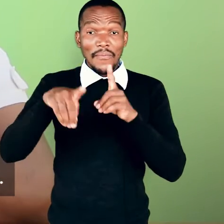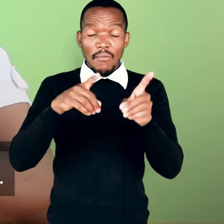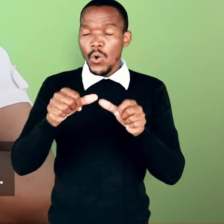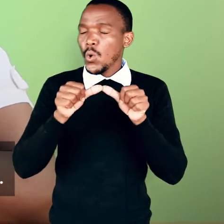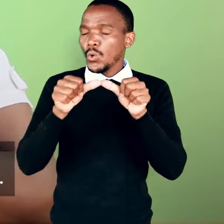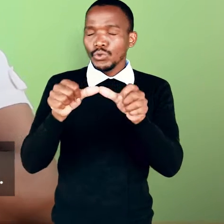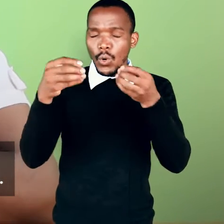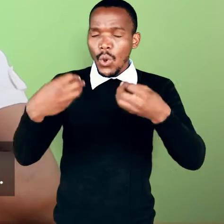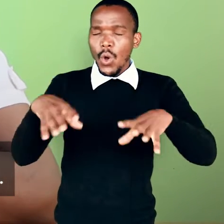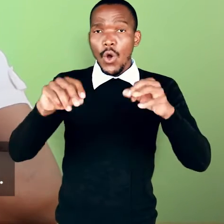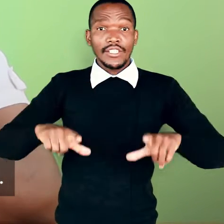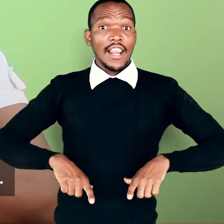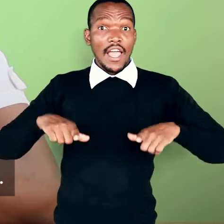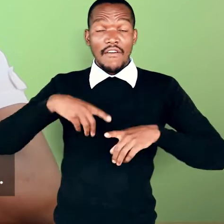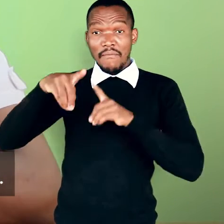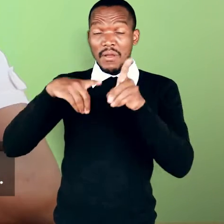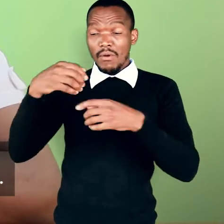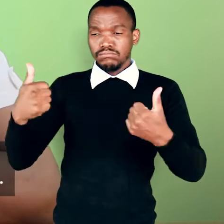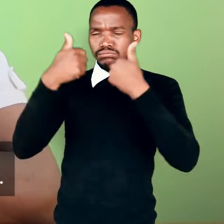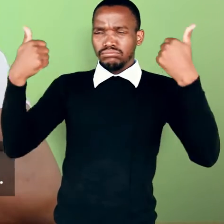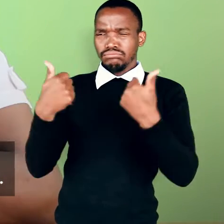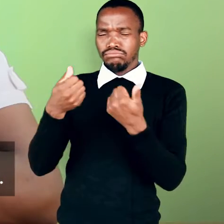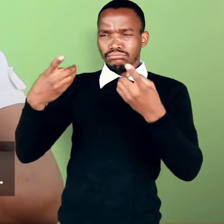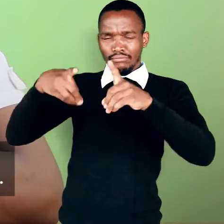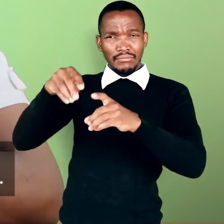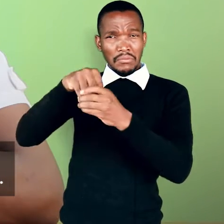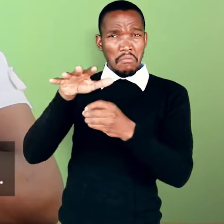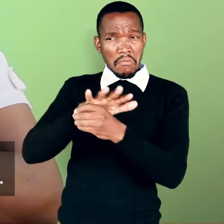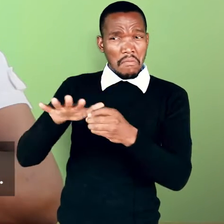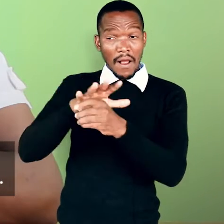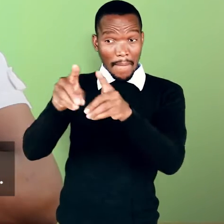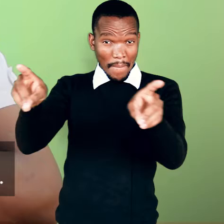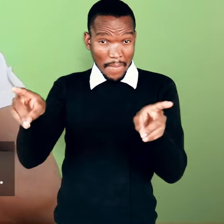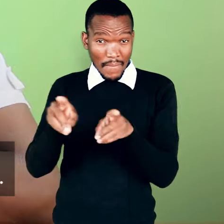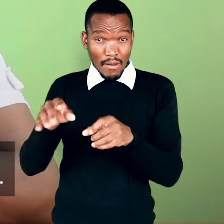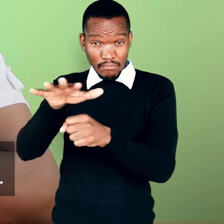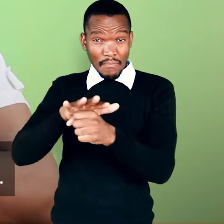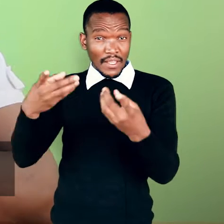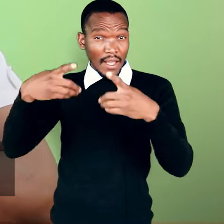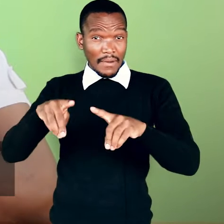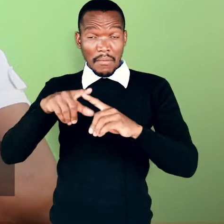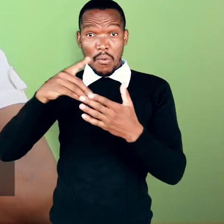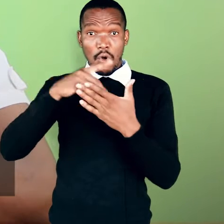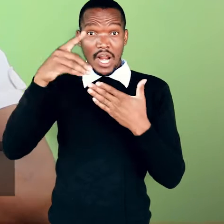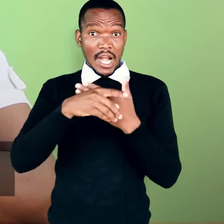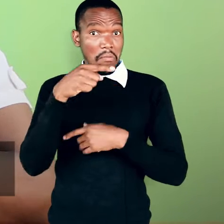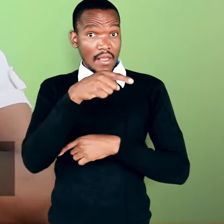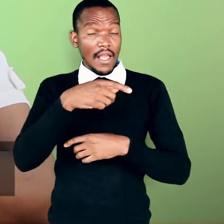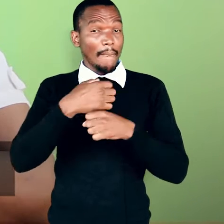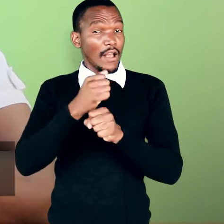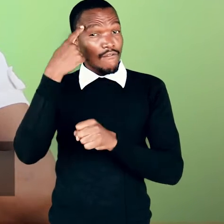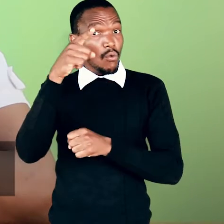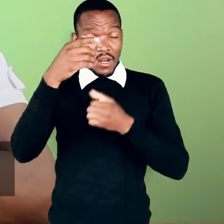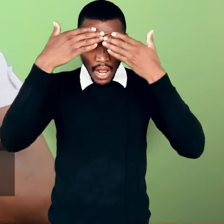bagaetsho re tsoletse ka go latlhegelwa ke matshelo a batho ba le bantsi ko dikotsing tsa tsela segolobogolo jang gone ko dikotsi di diragalelang teng. Thulaganyo e latelang